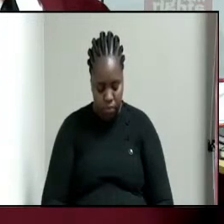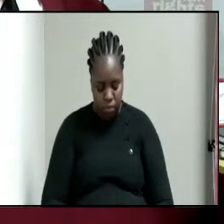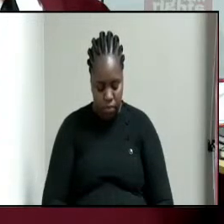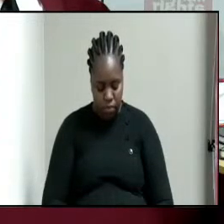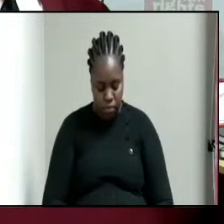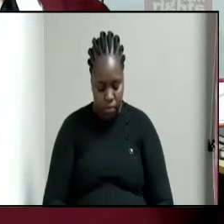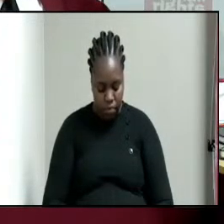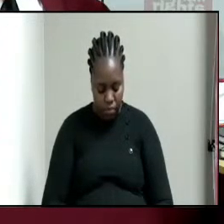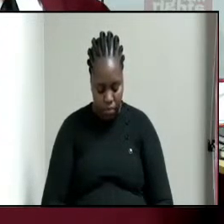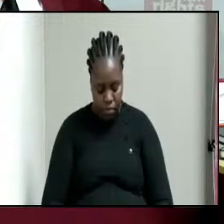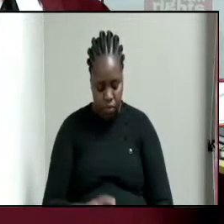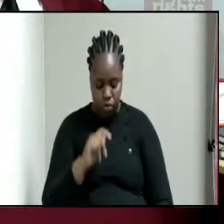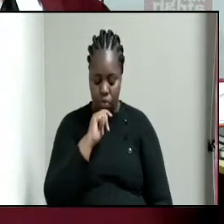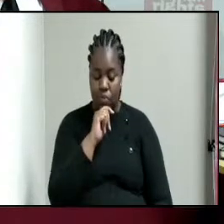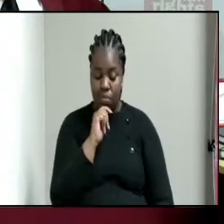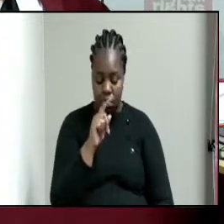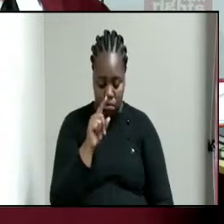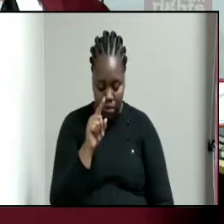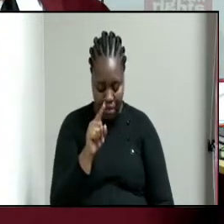is mind-boggling.